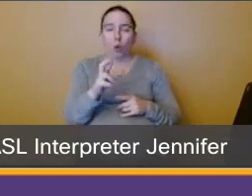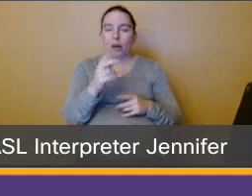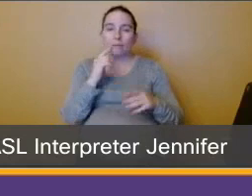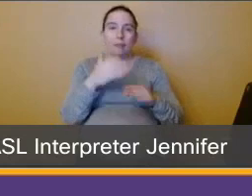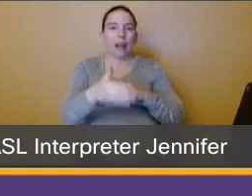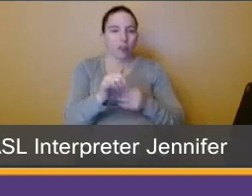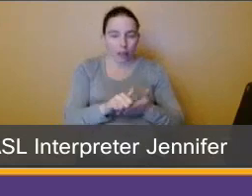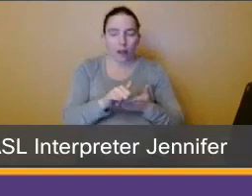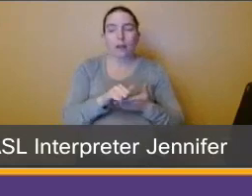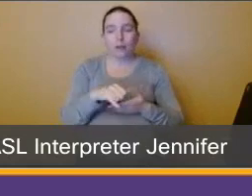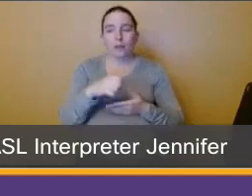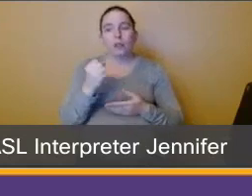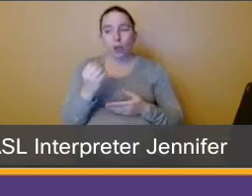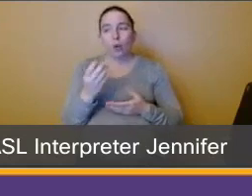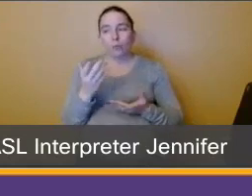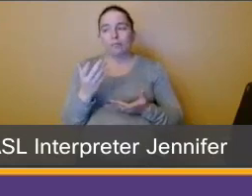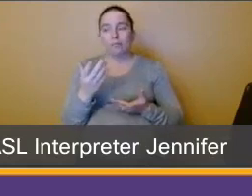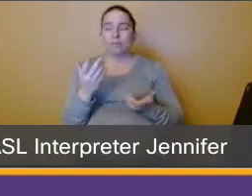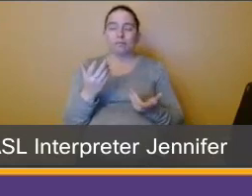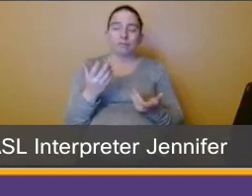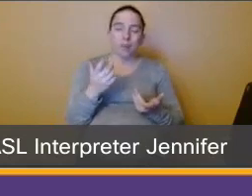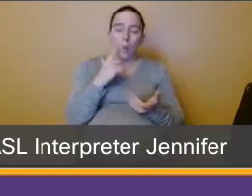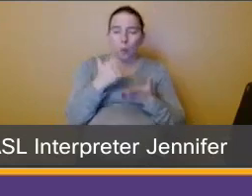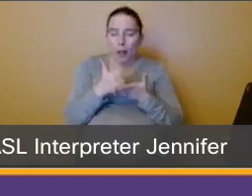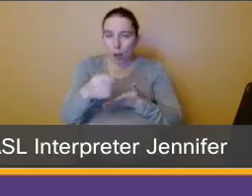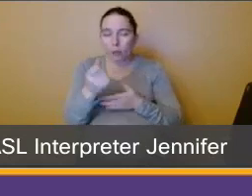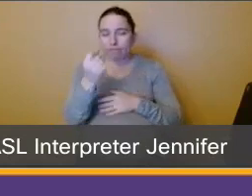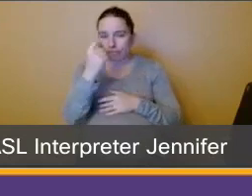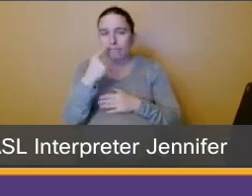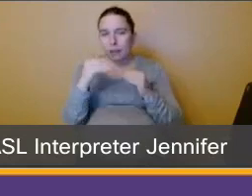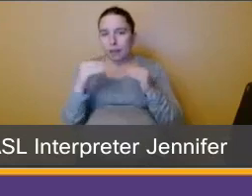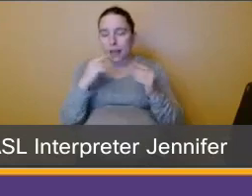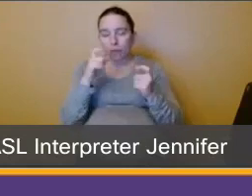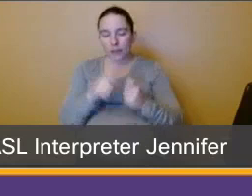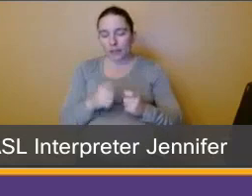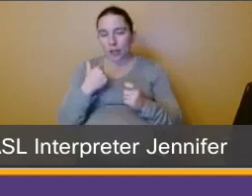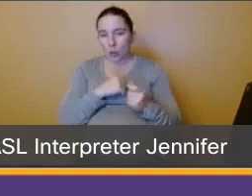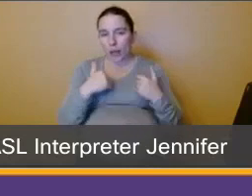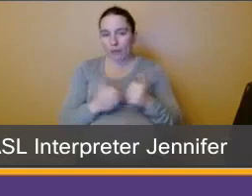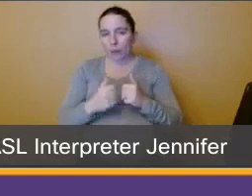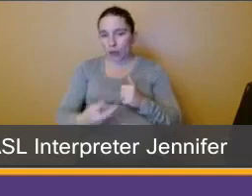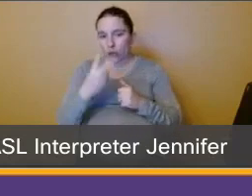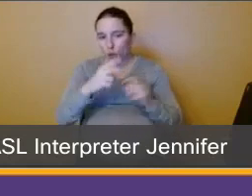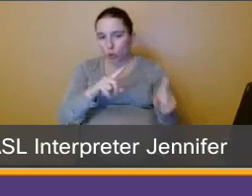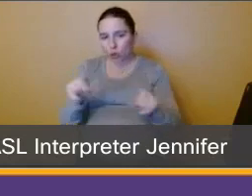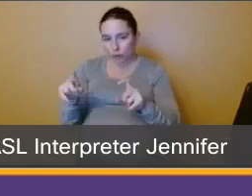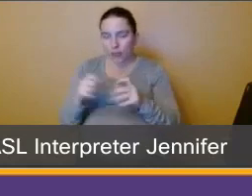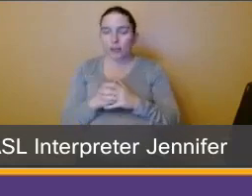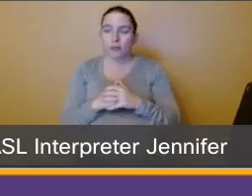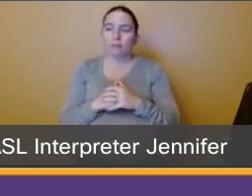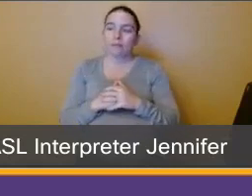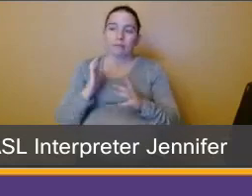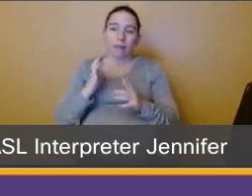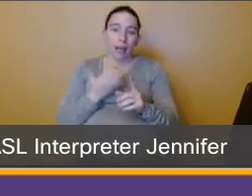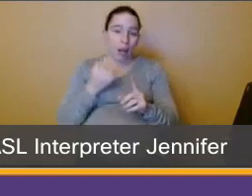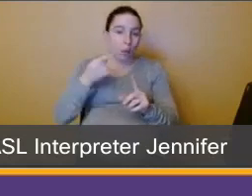you to at least understand the level of detail that we're looking at through those two survey assignments. And then, our goal is to